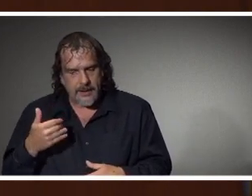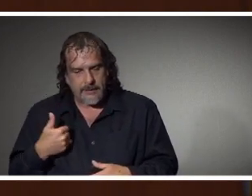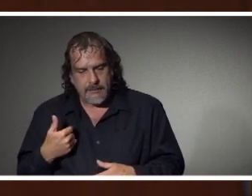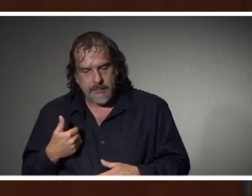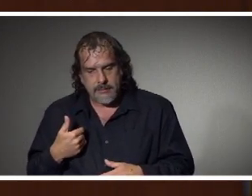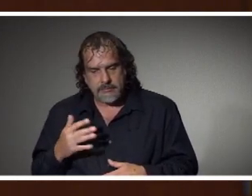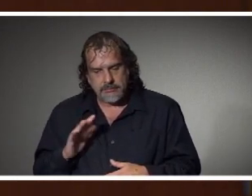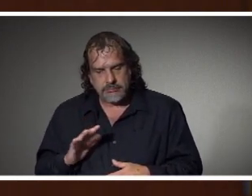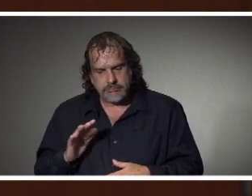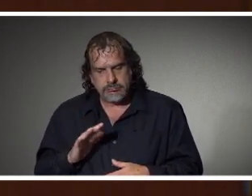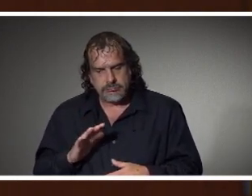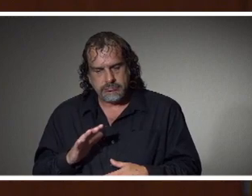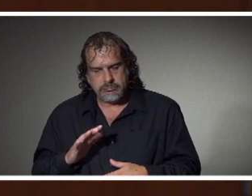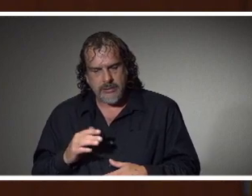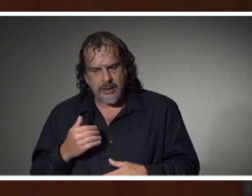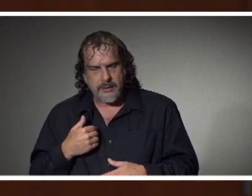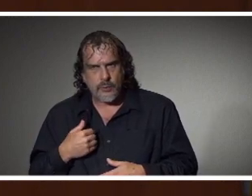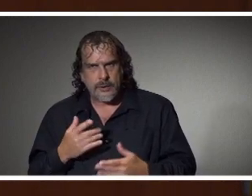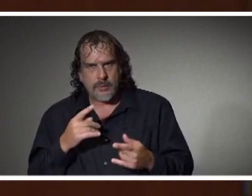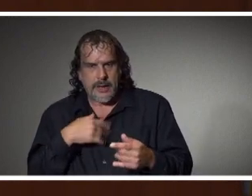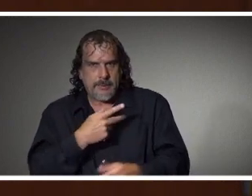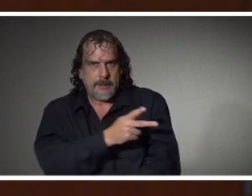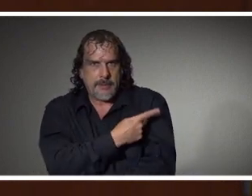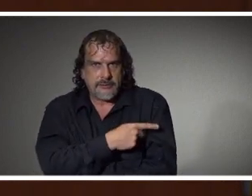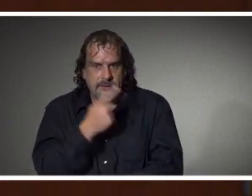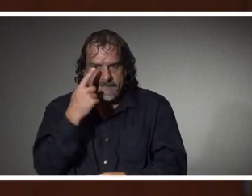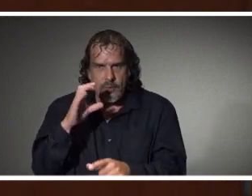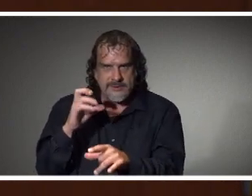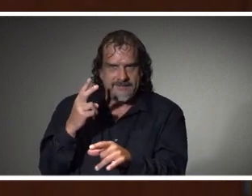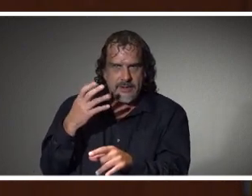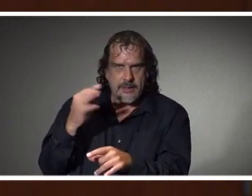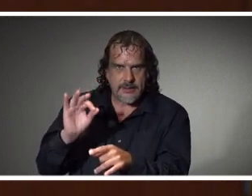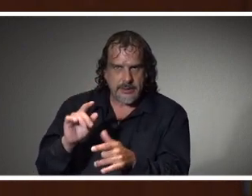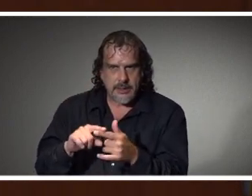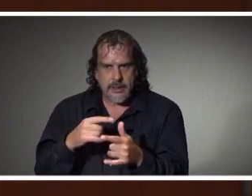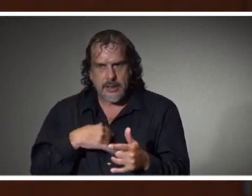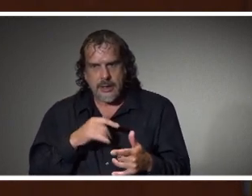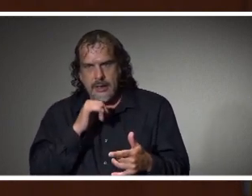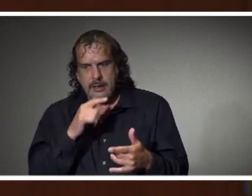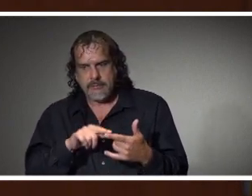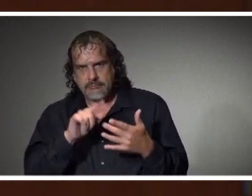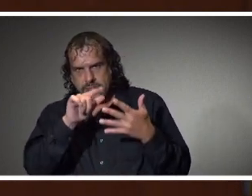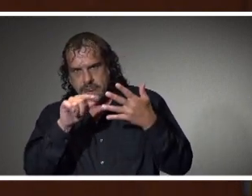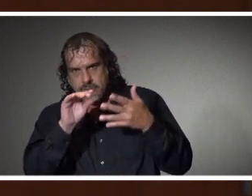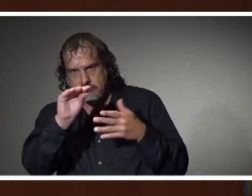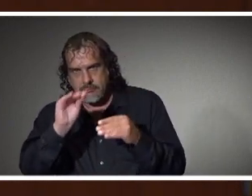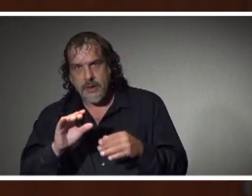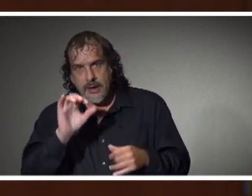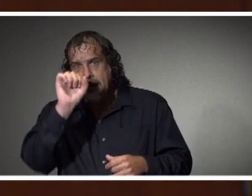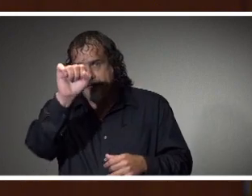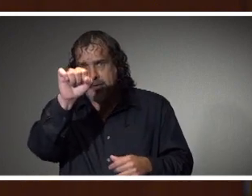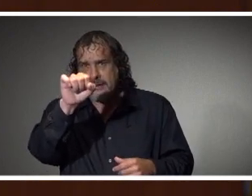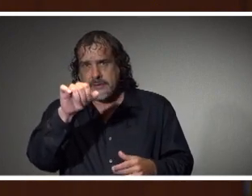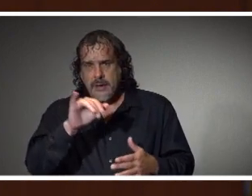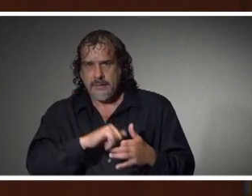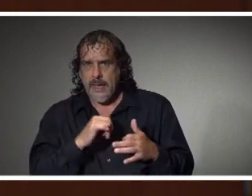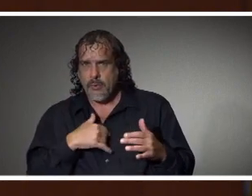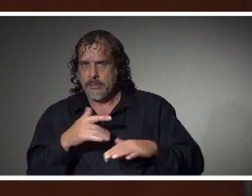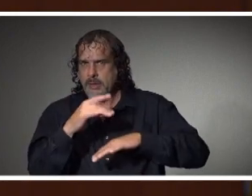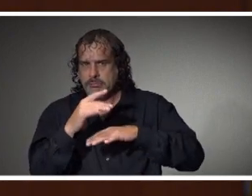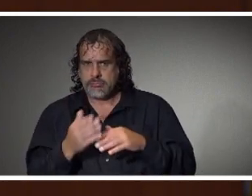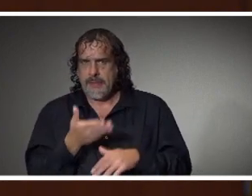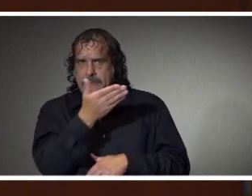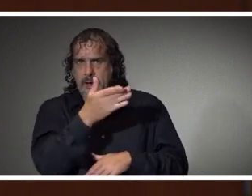we put how many patients are there for COVID, ICU, and by med-surg beds. So yes, that will be available